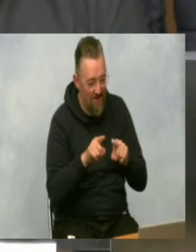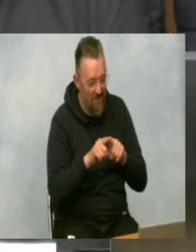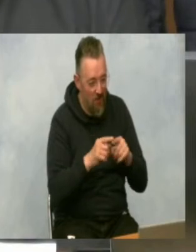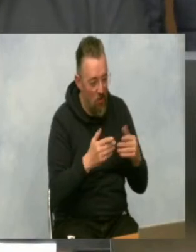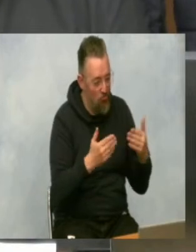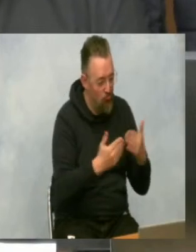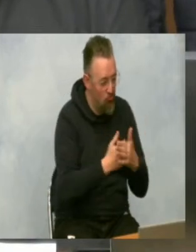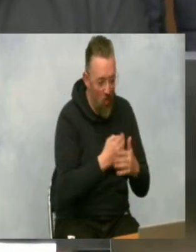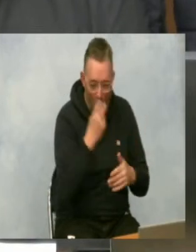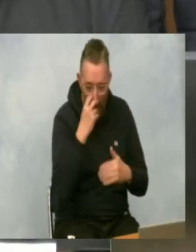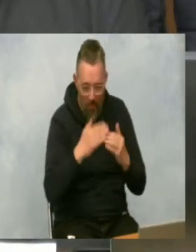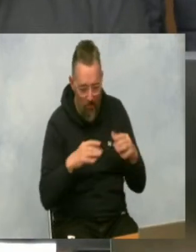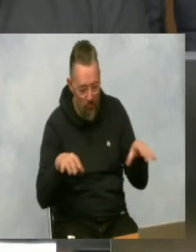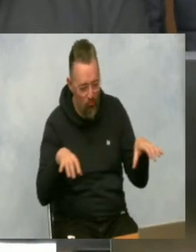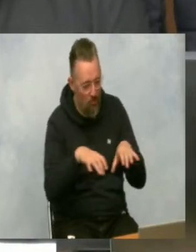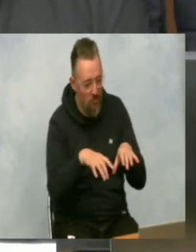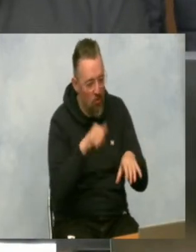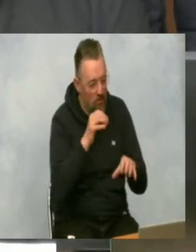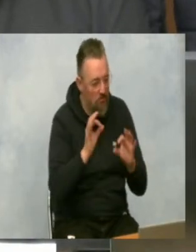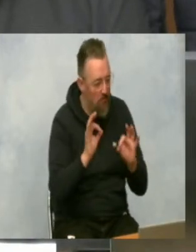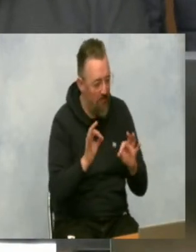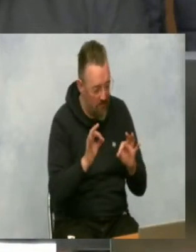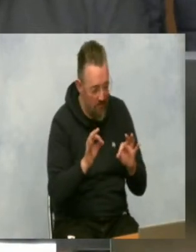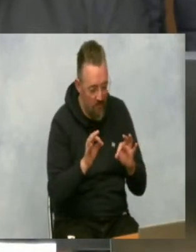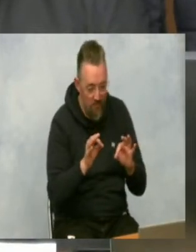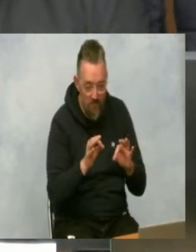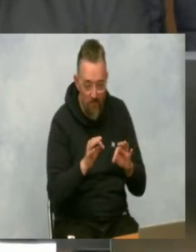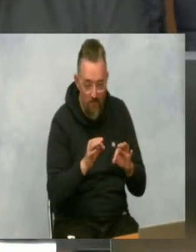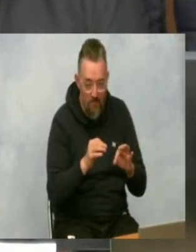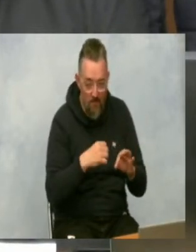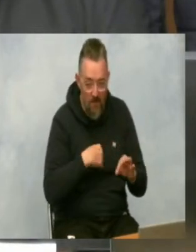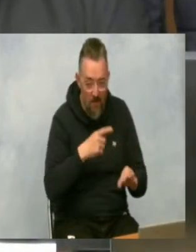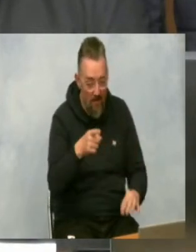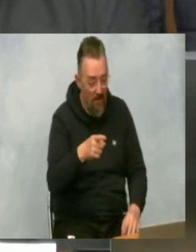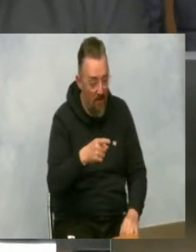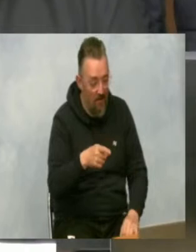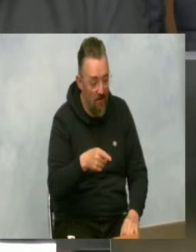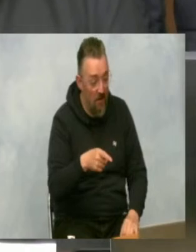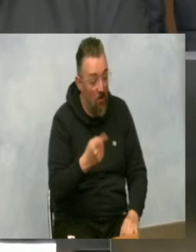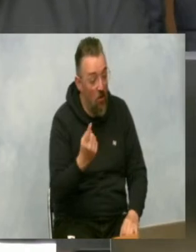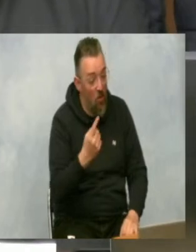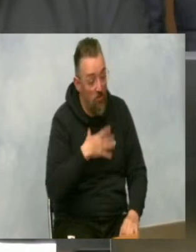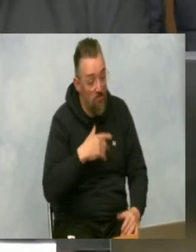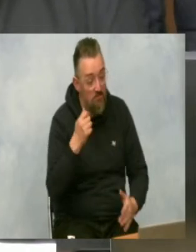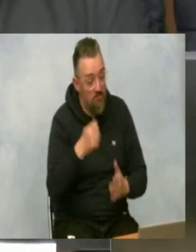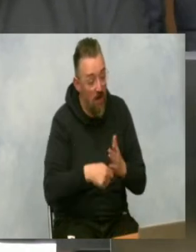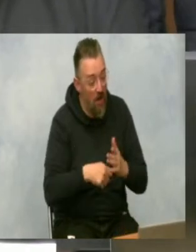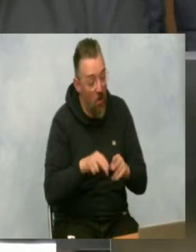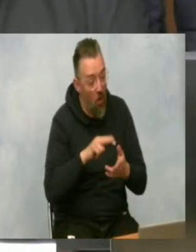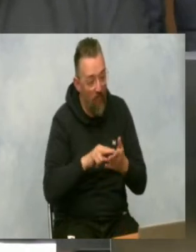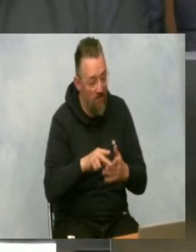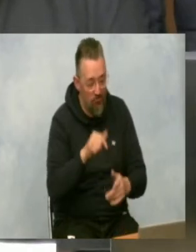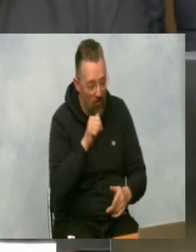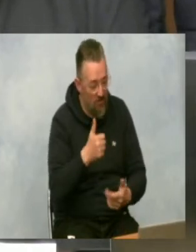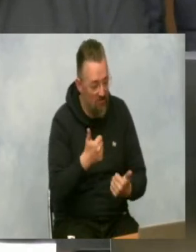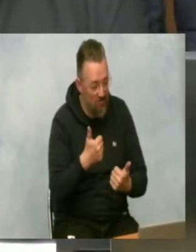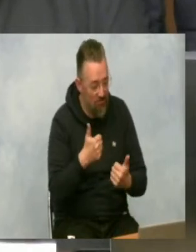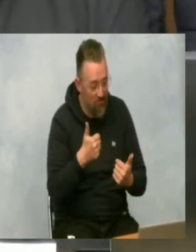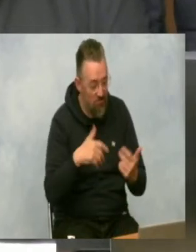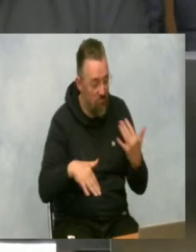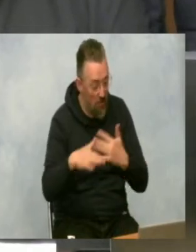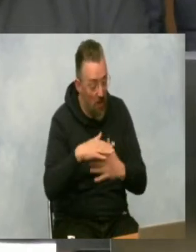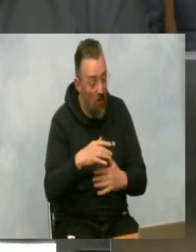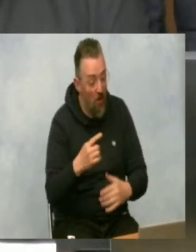that have been joined together. So it's not ideal. So I would say it's a very unattractive option for anyone interested in office space. The likelihood is